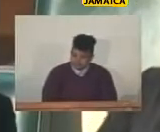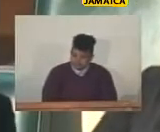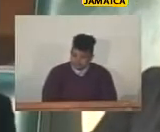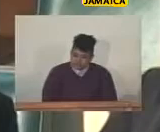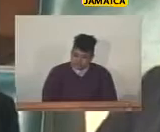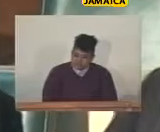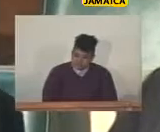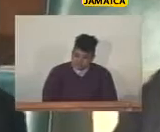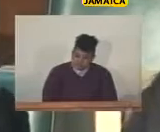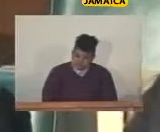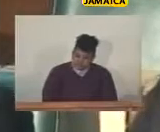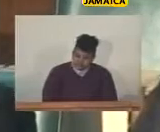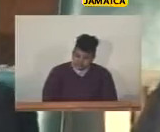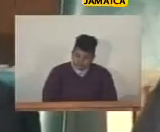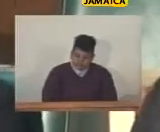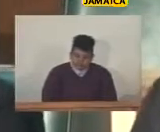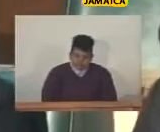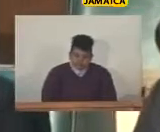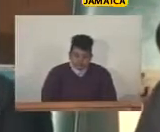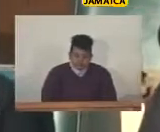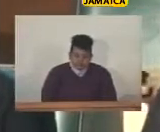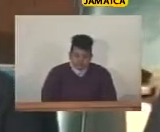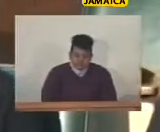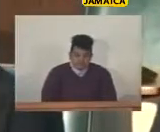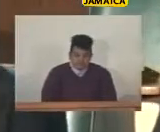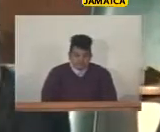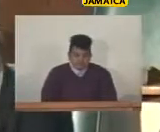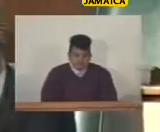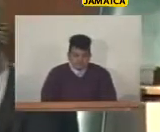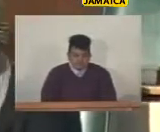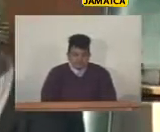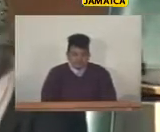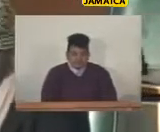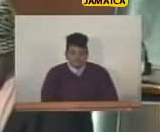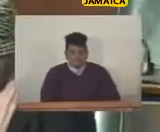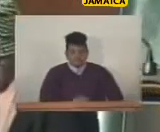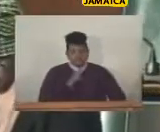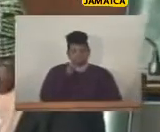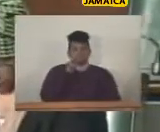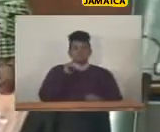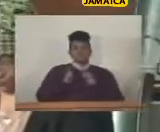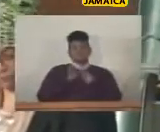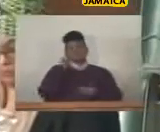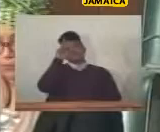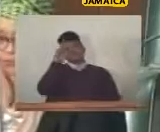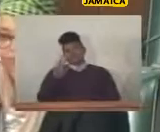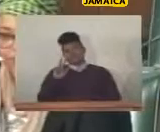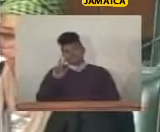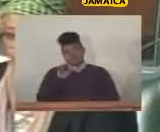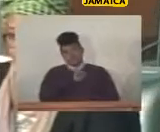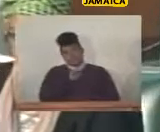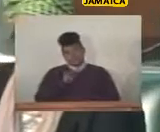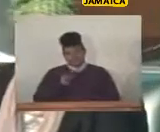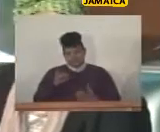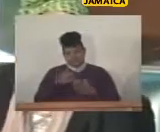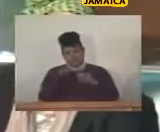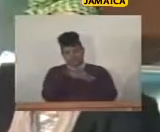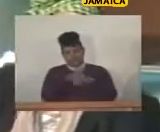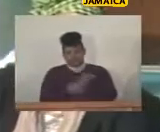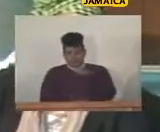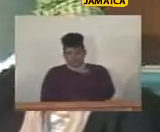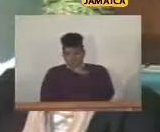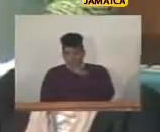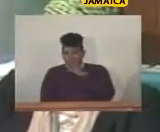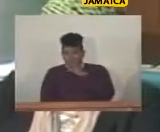The result of the vote, there are 6 members of the Senate absent, all